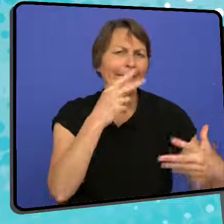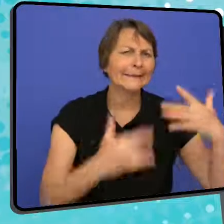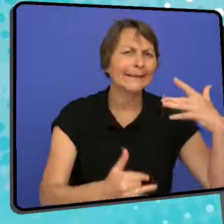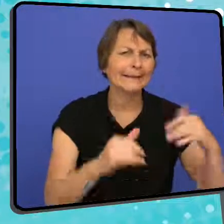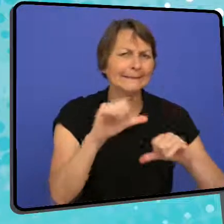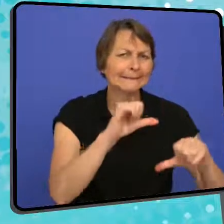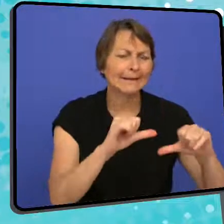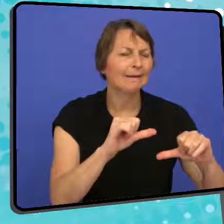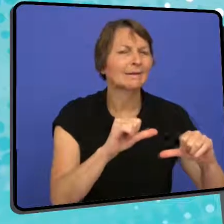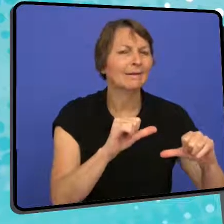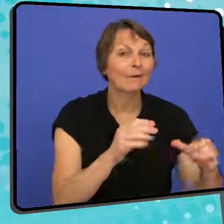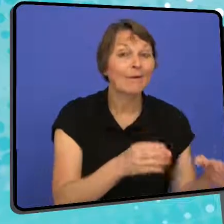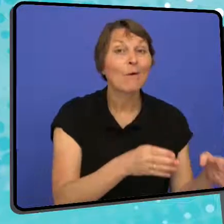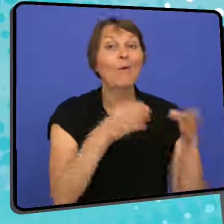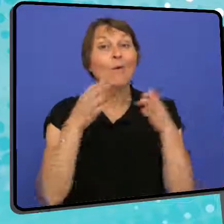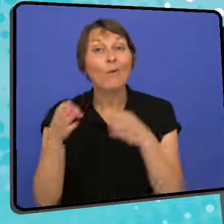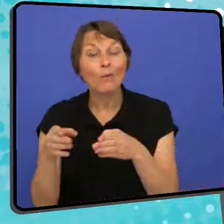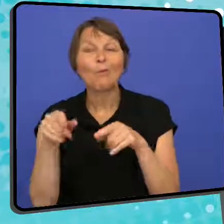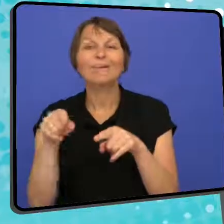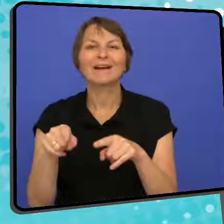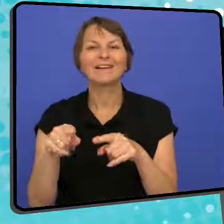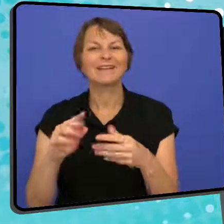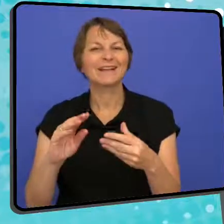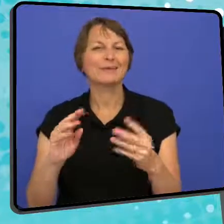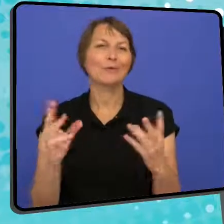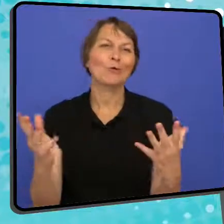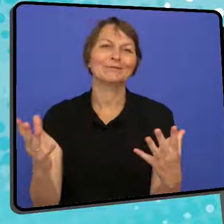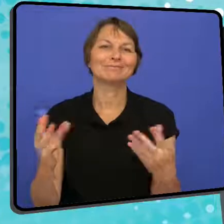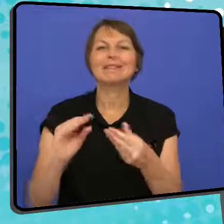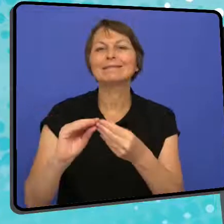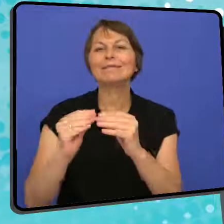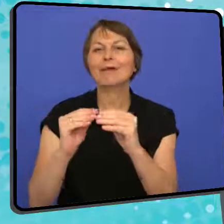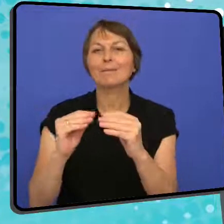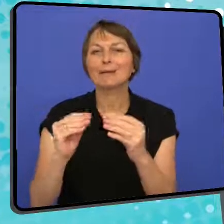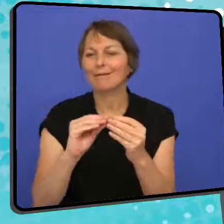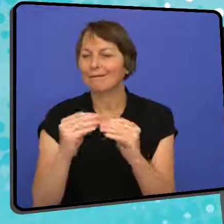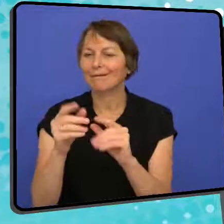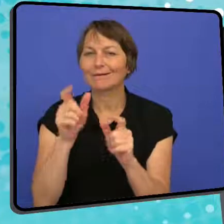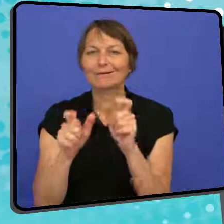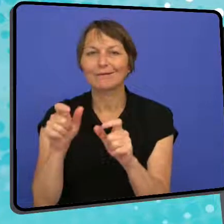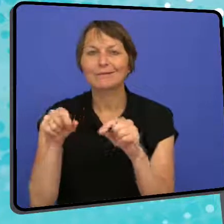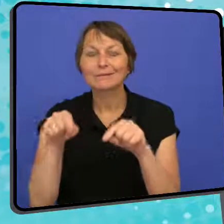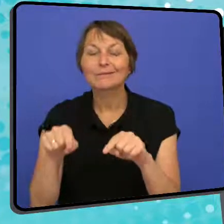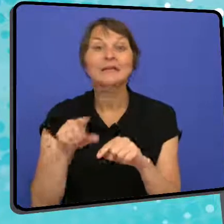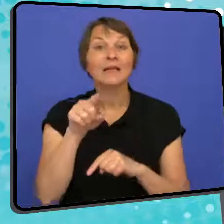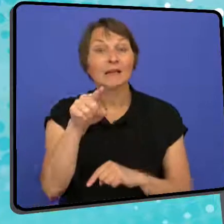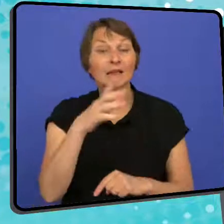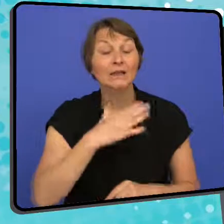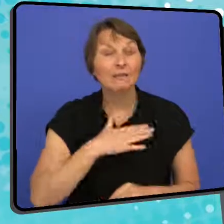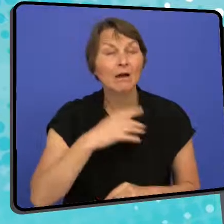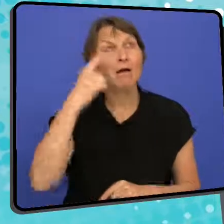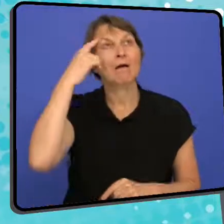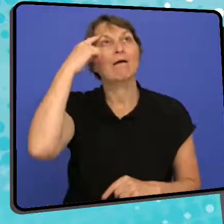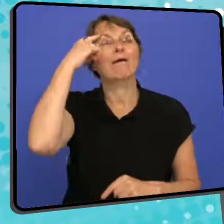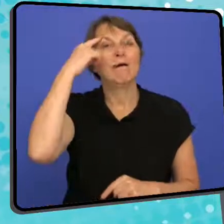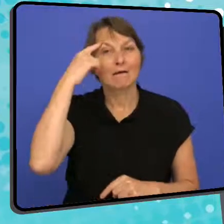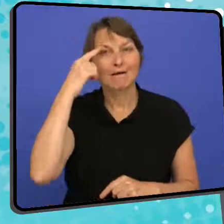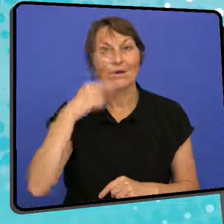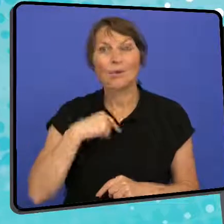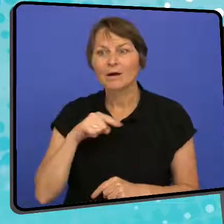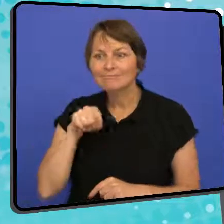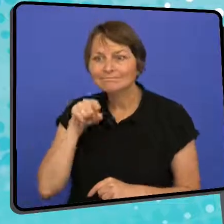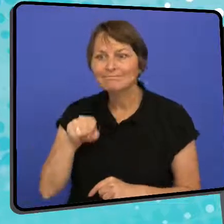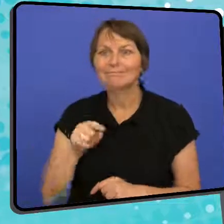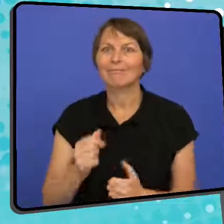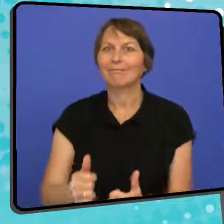of developer friendly piece as well. So do go searching. If you have your favorite developer conferences already,